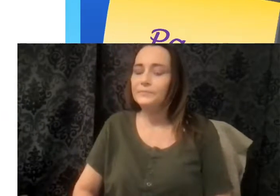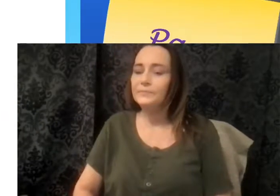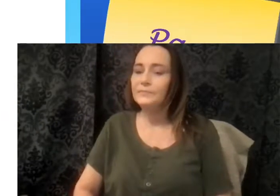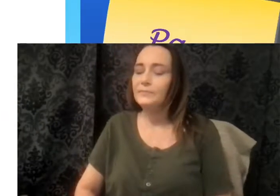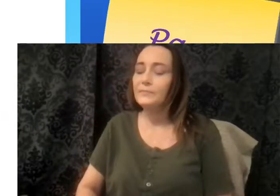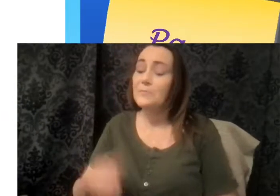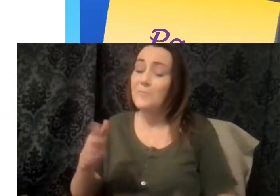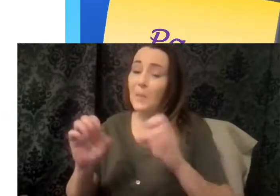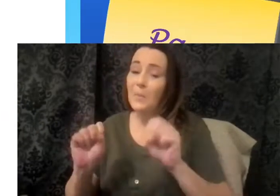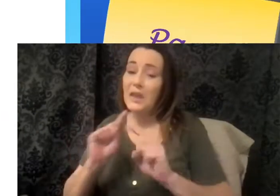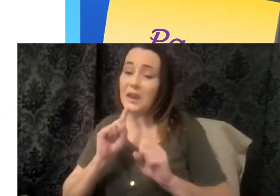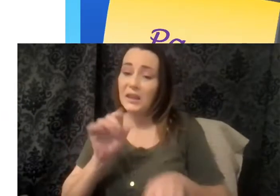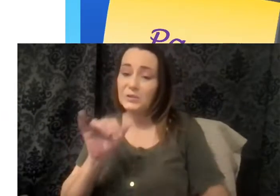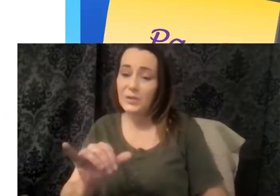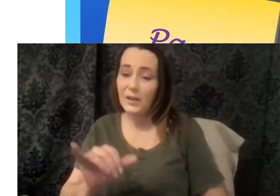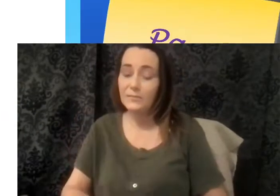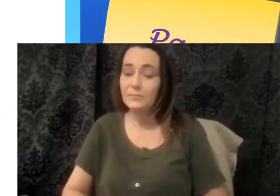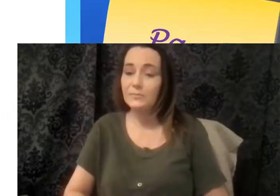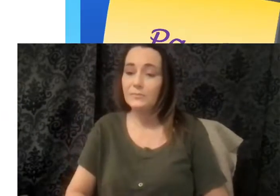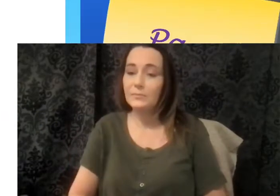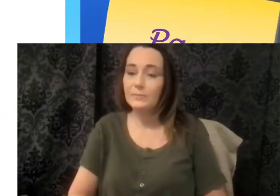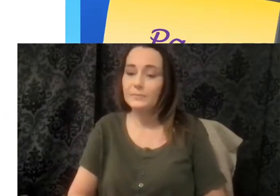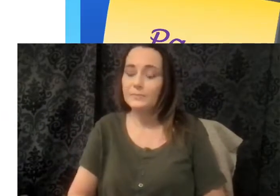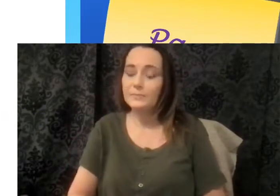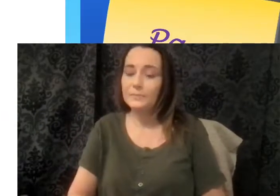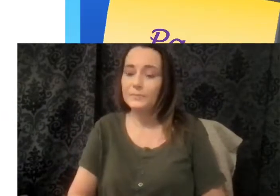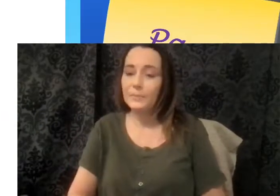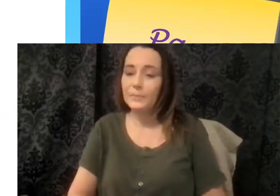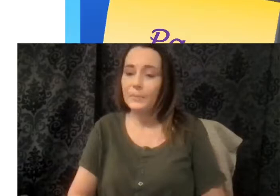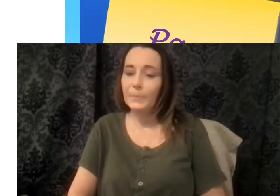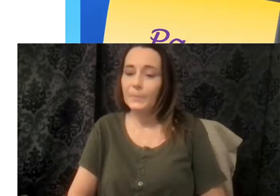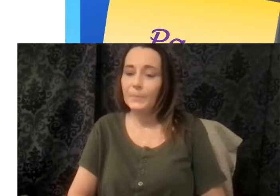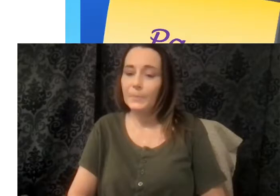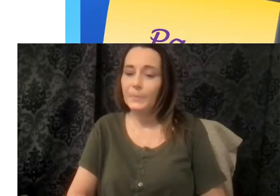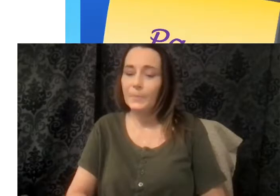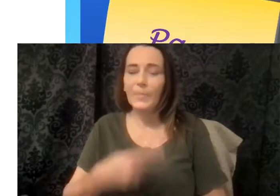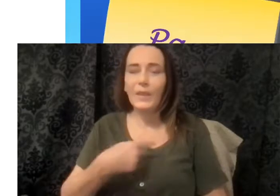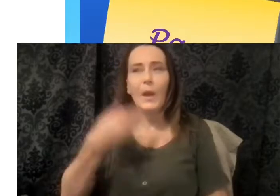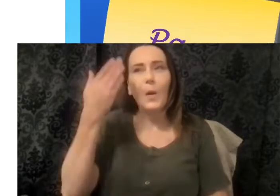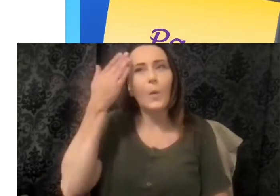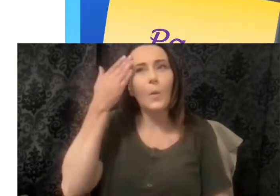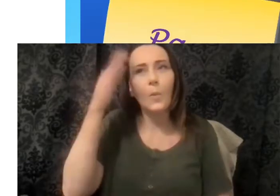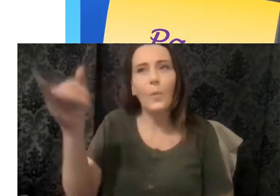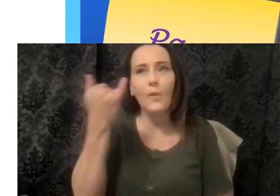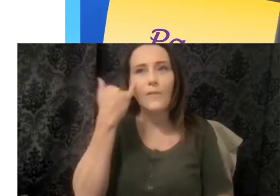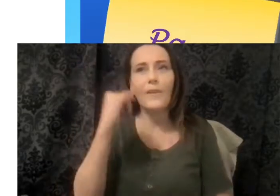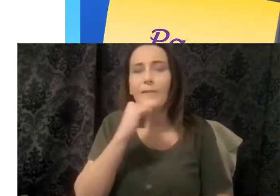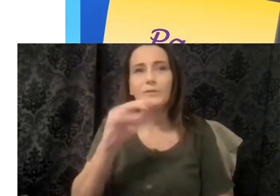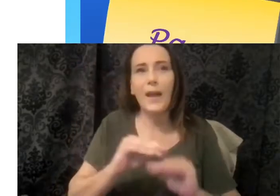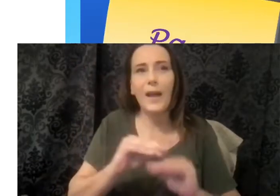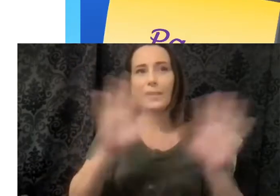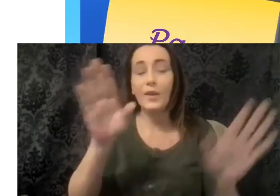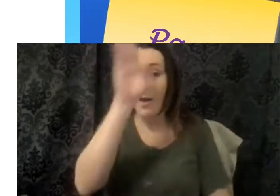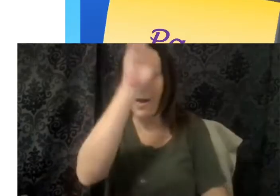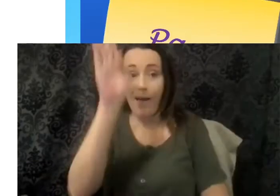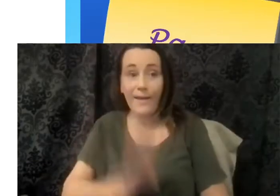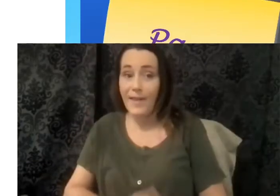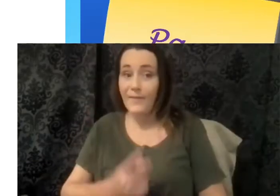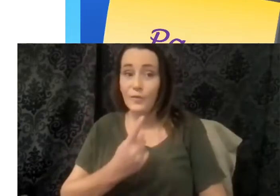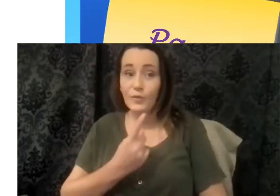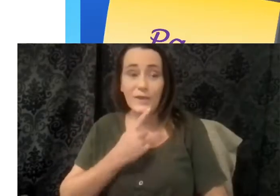that. I don't know if I wasn't clear. I never said that a region wasn't a